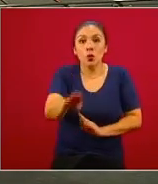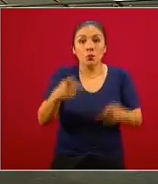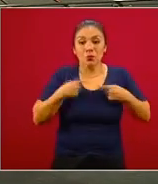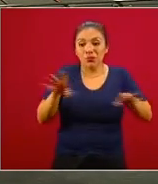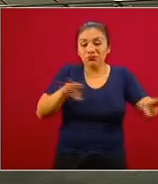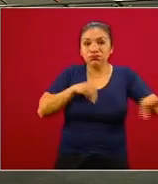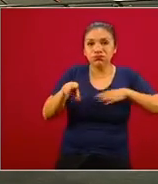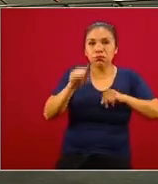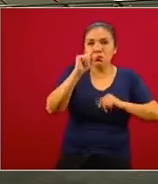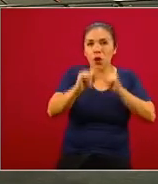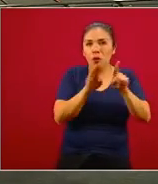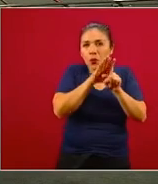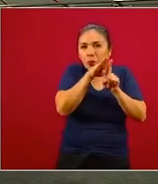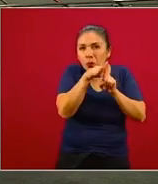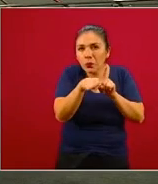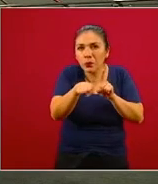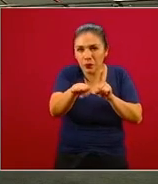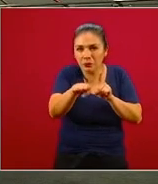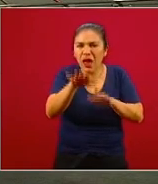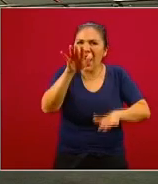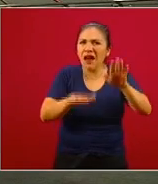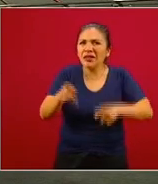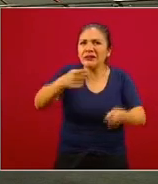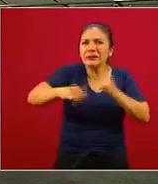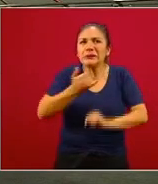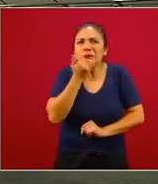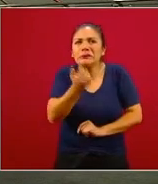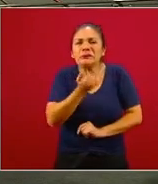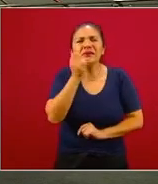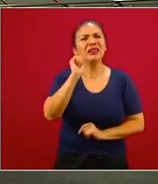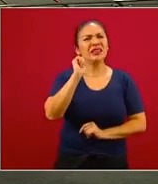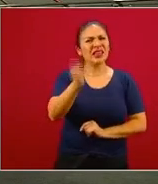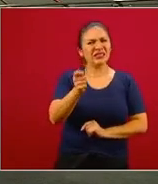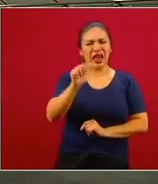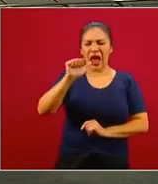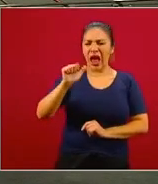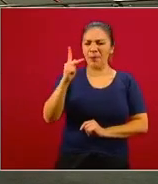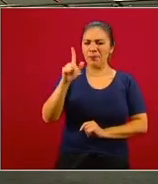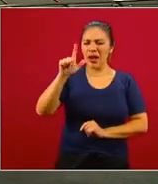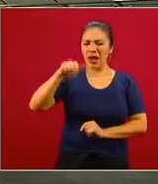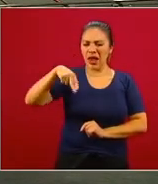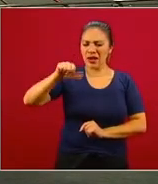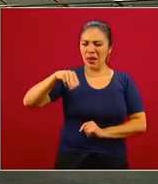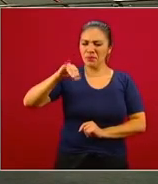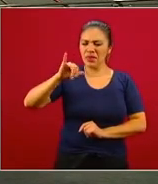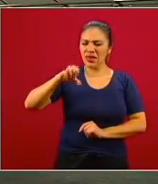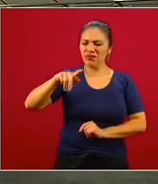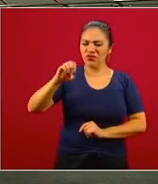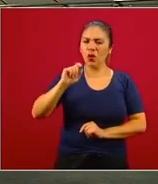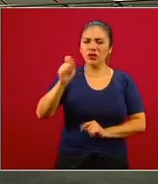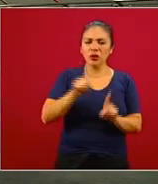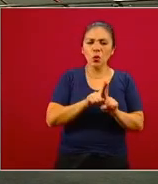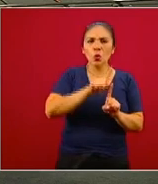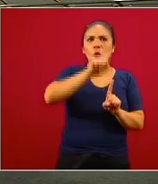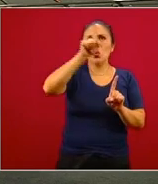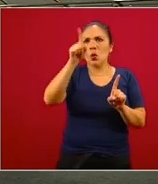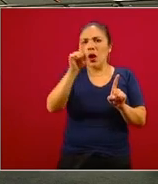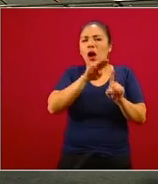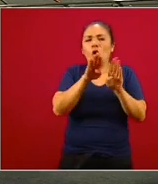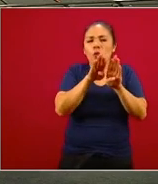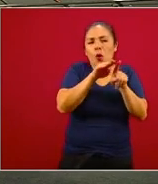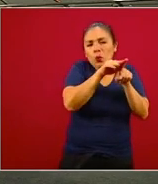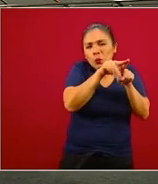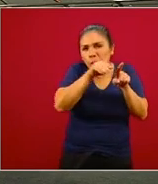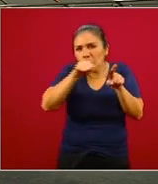2 slides to convey some relevant information about the flattening of the curve. There is a